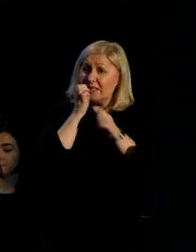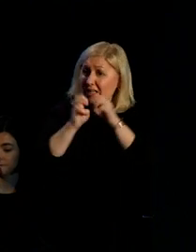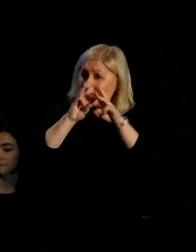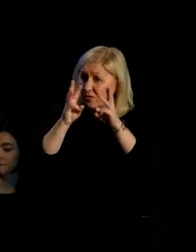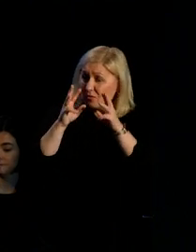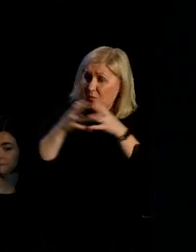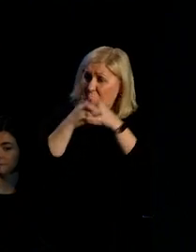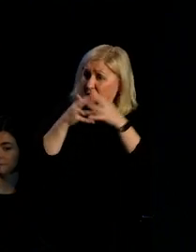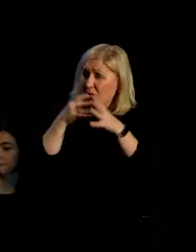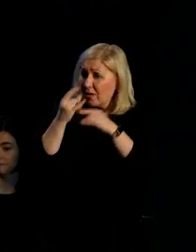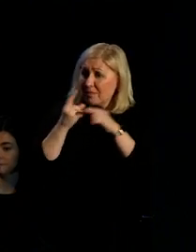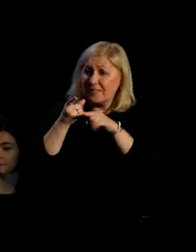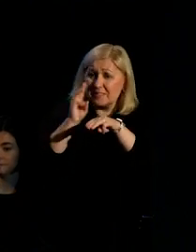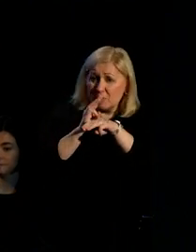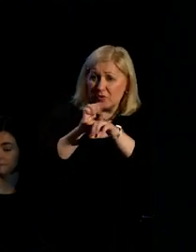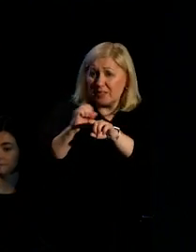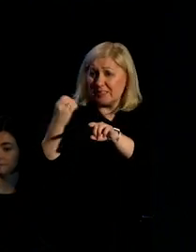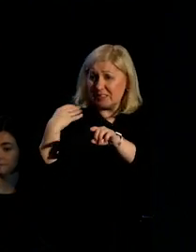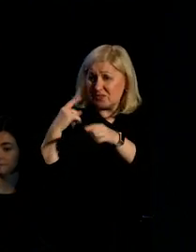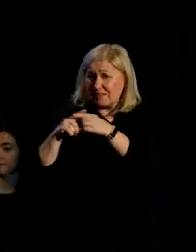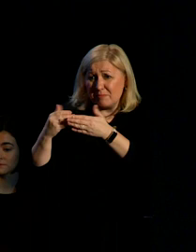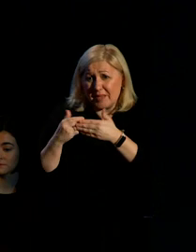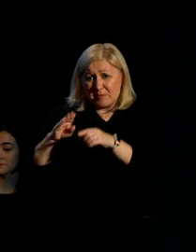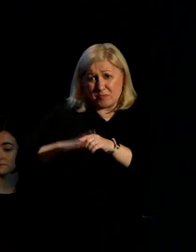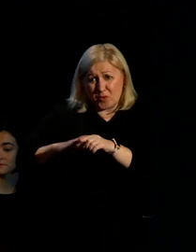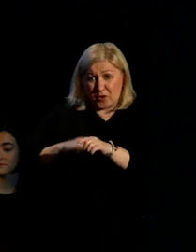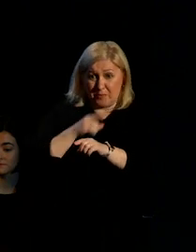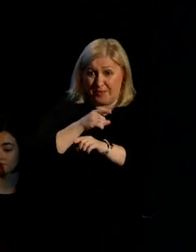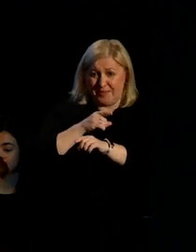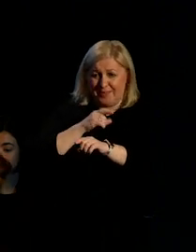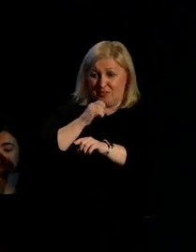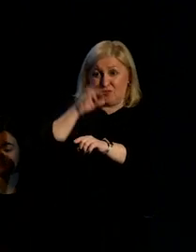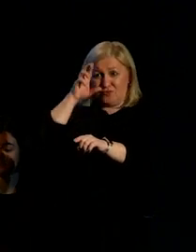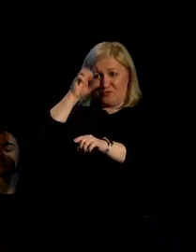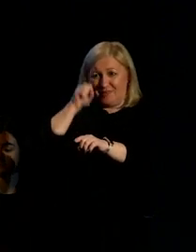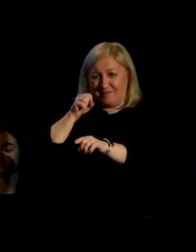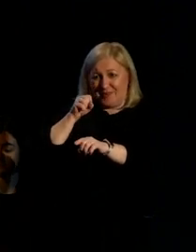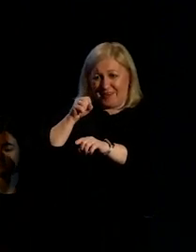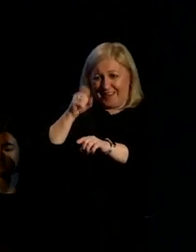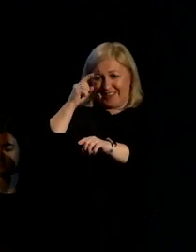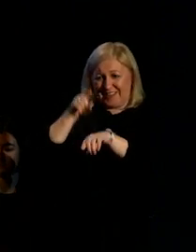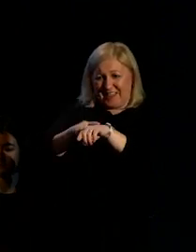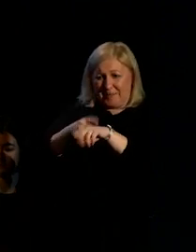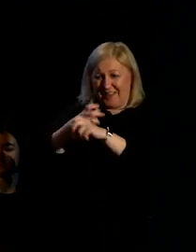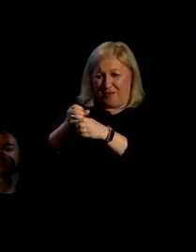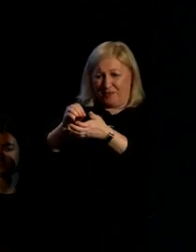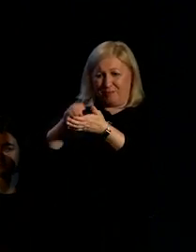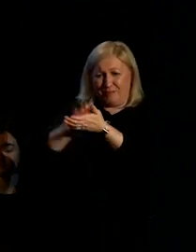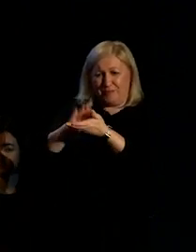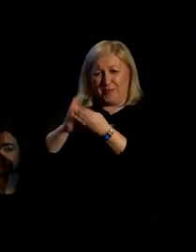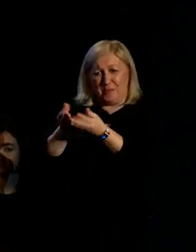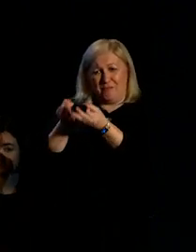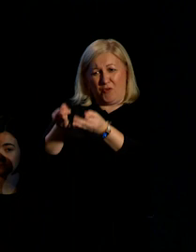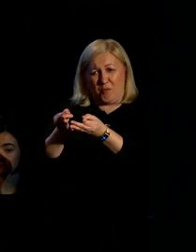and his sisters, Hannah Matla and Rivka, and his baby brother, whose name had not yet been recorded, had all